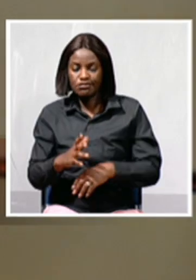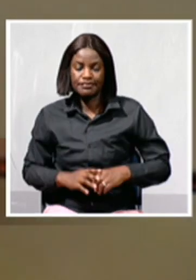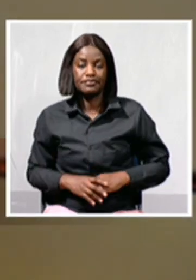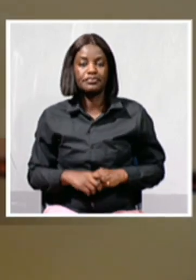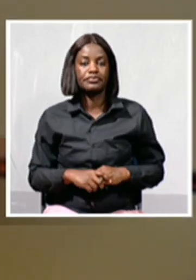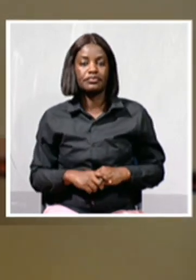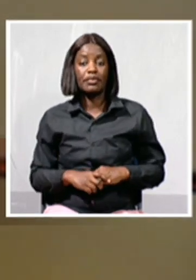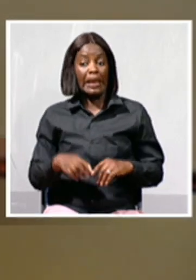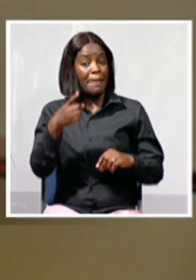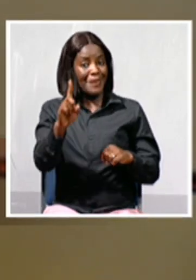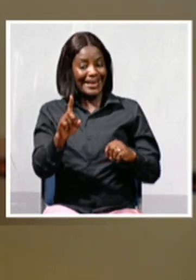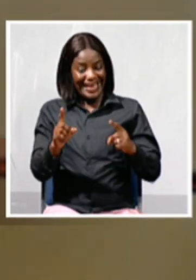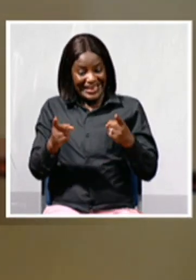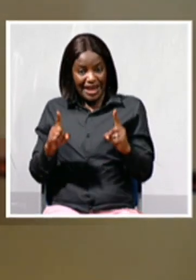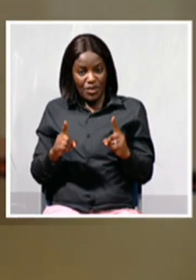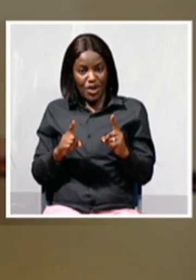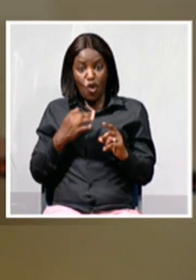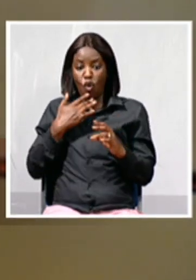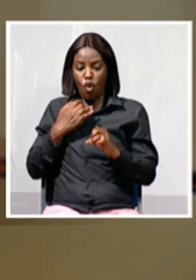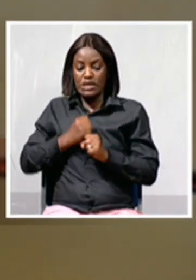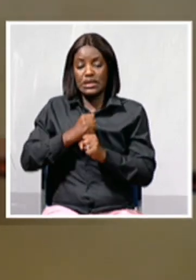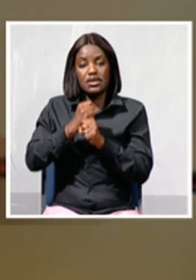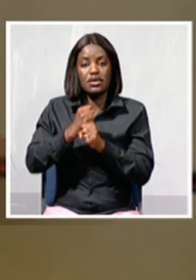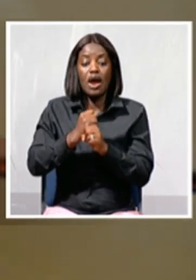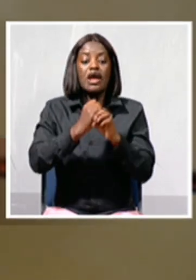the citizens. We need to encourage